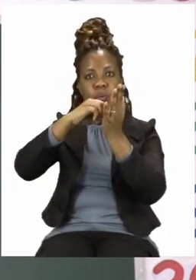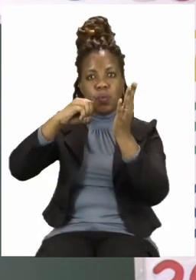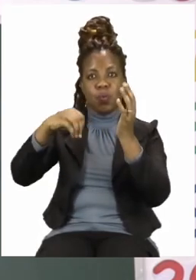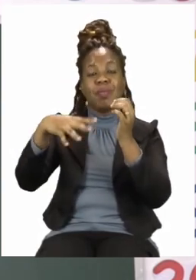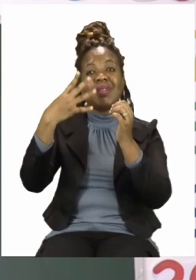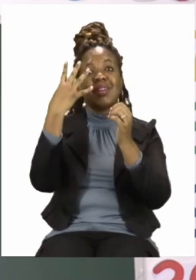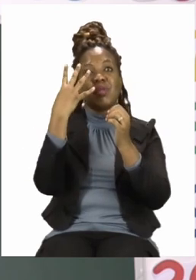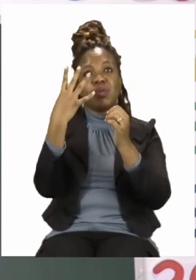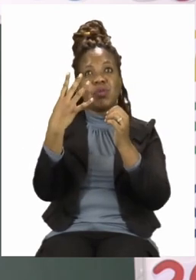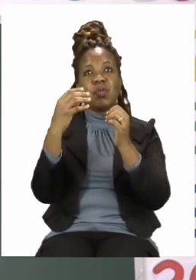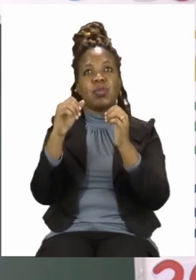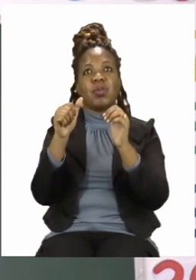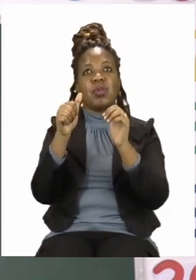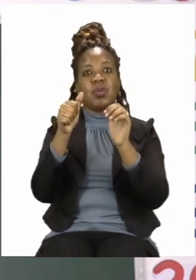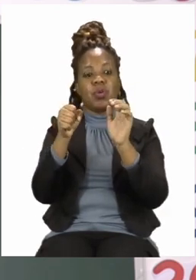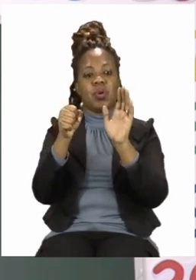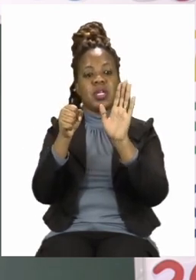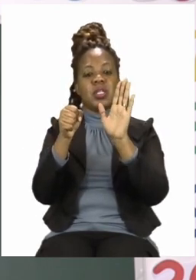4.